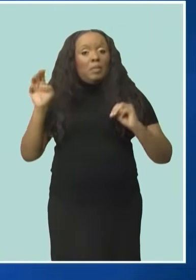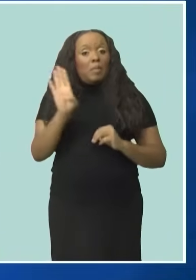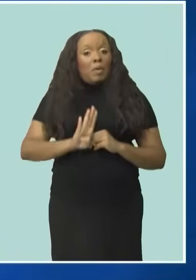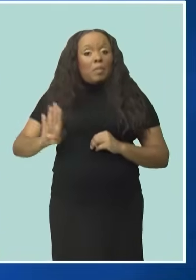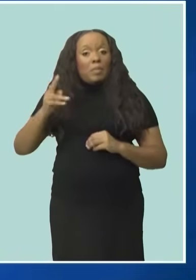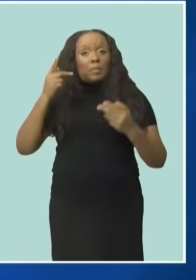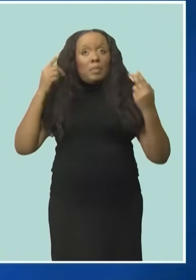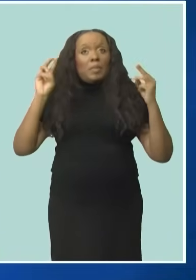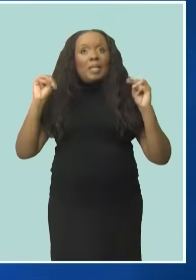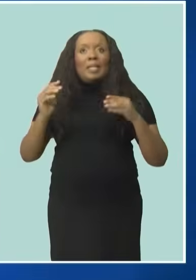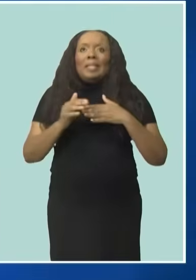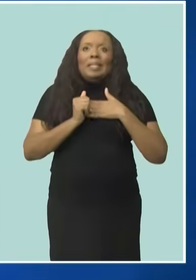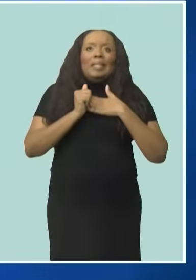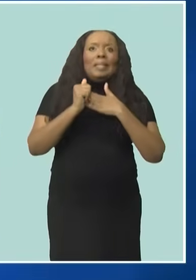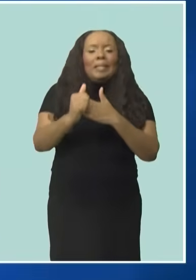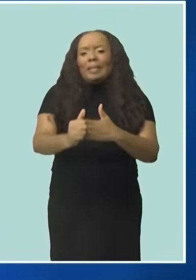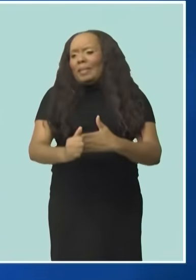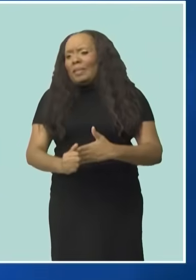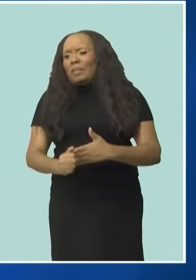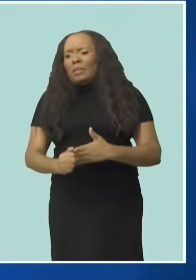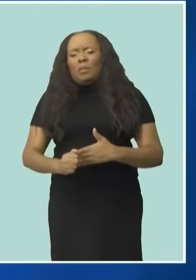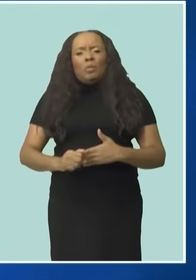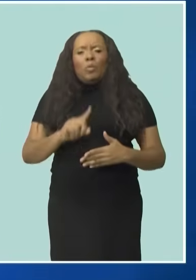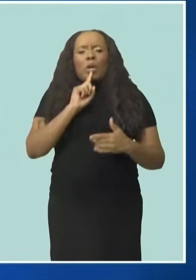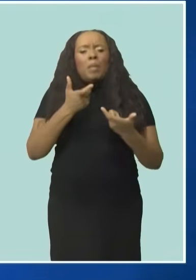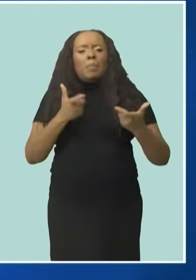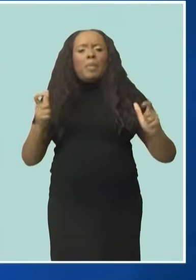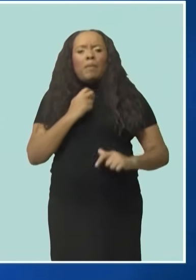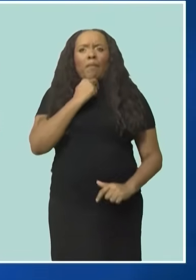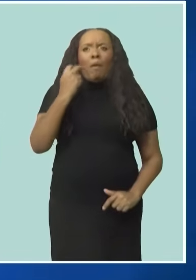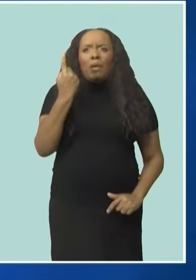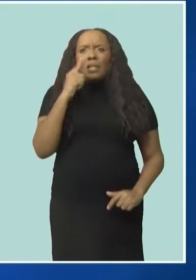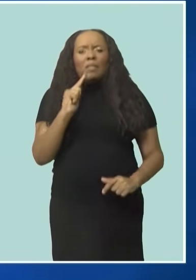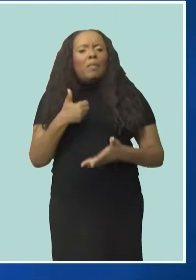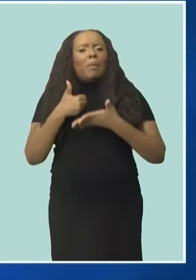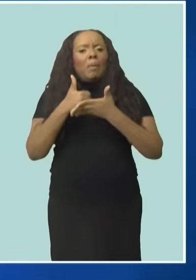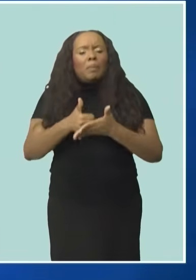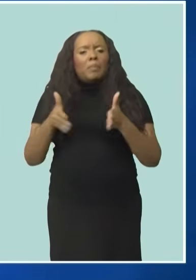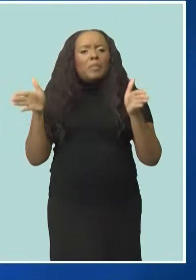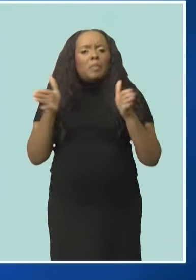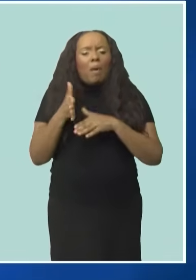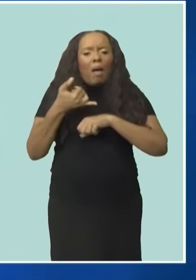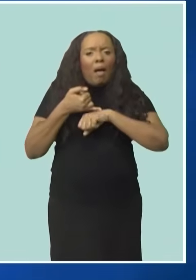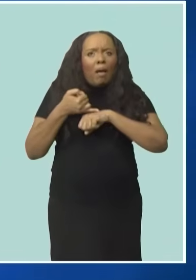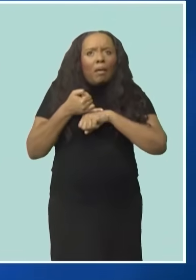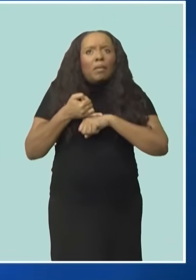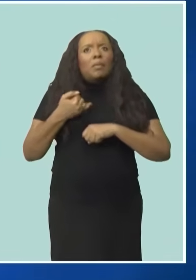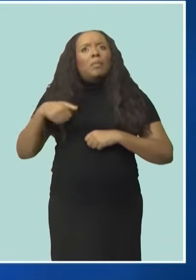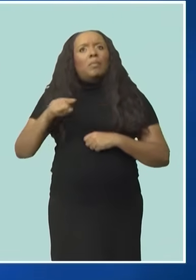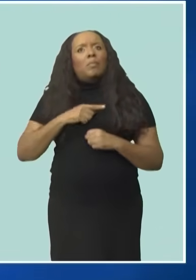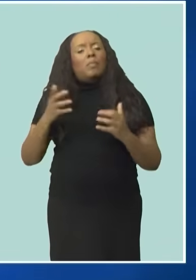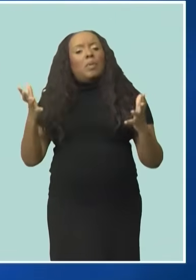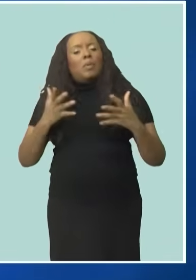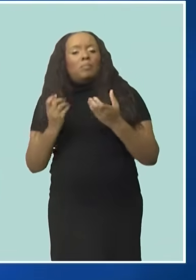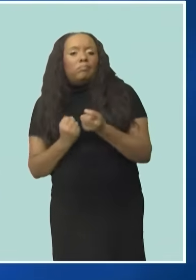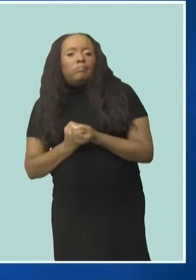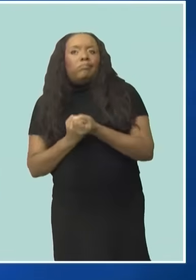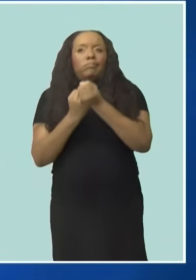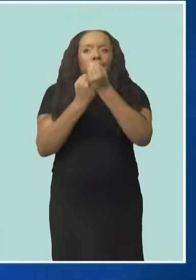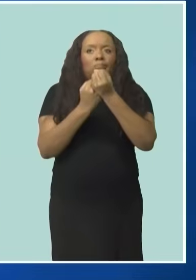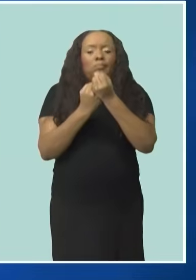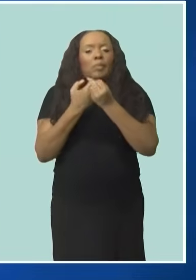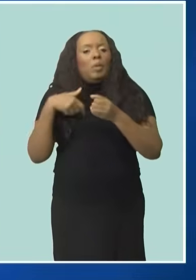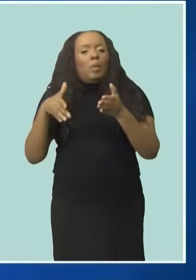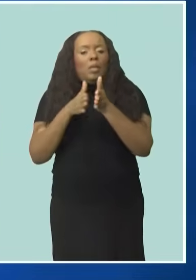and a global advocate for small island developing states in this area, and we want to really do well as we